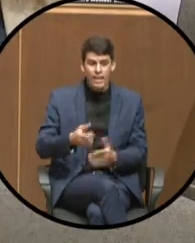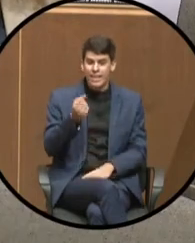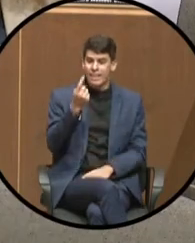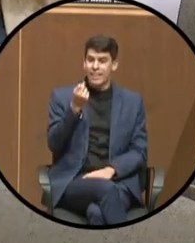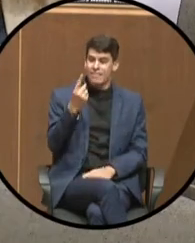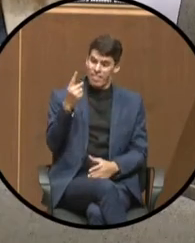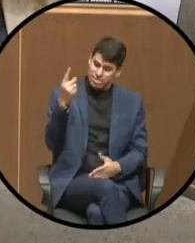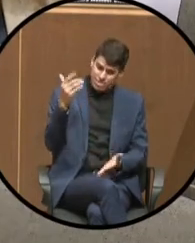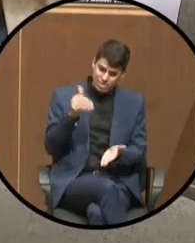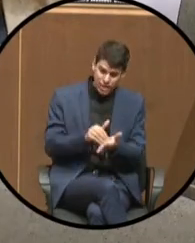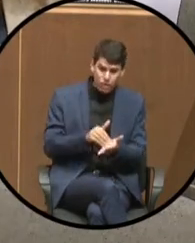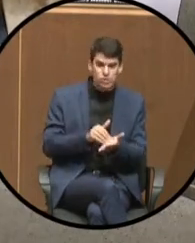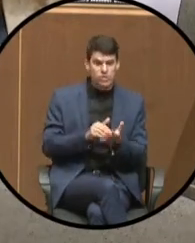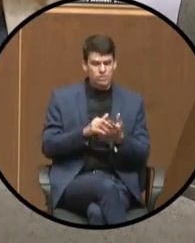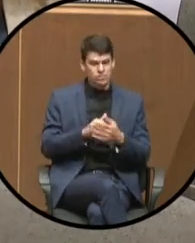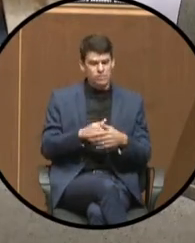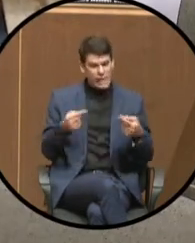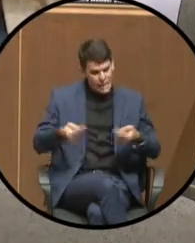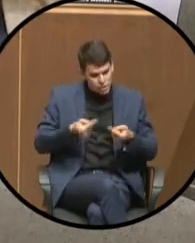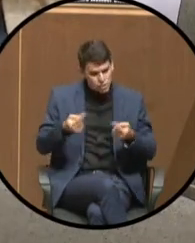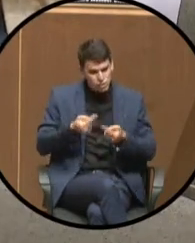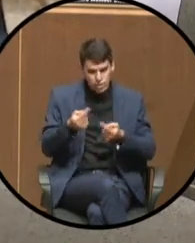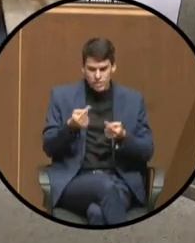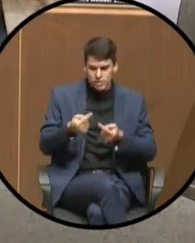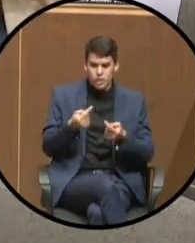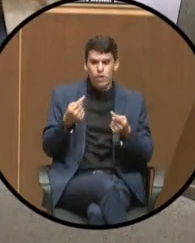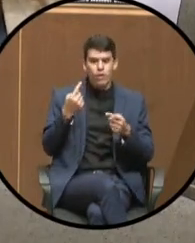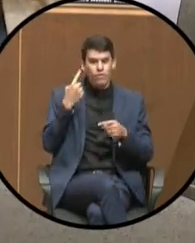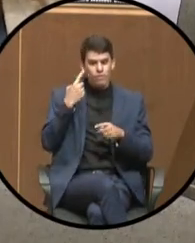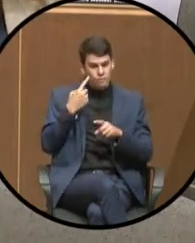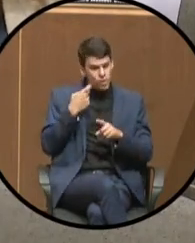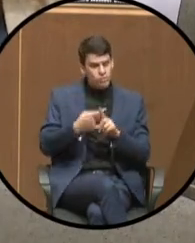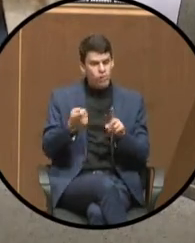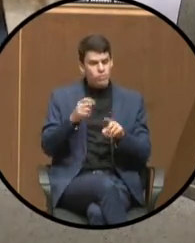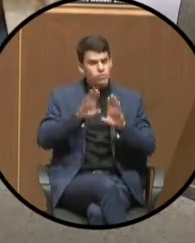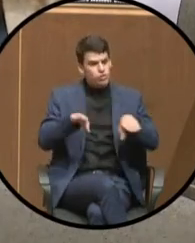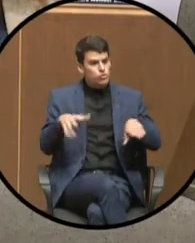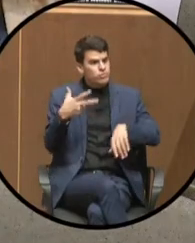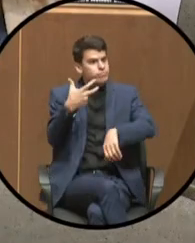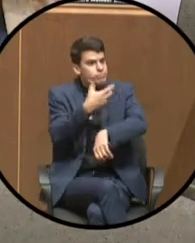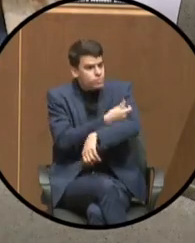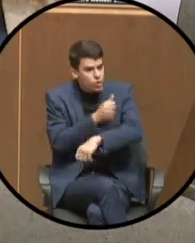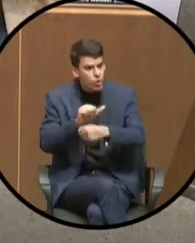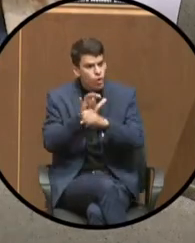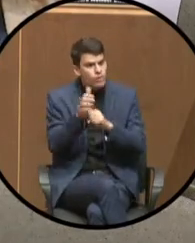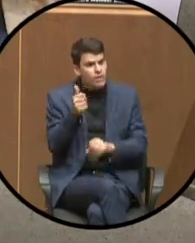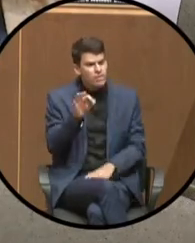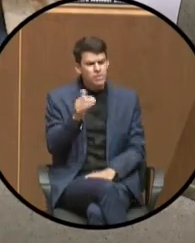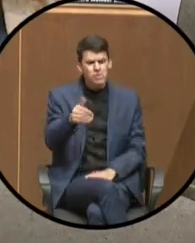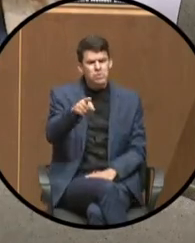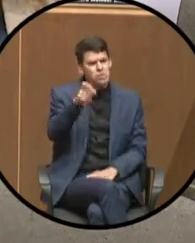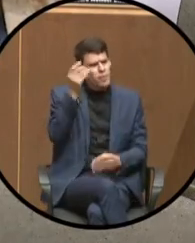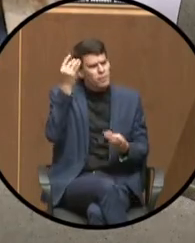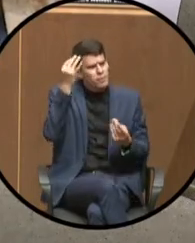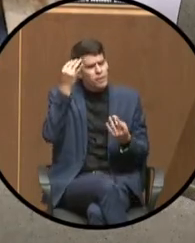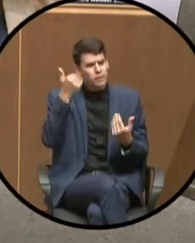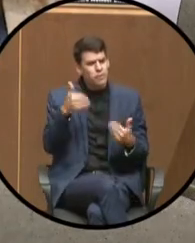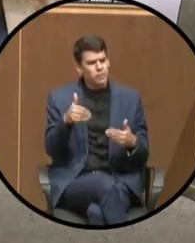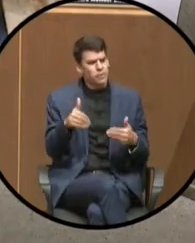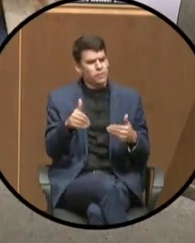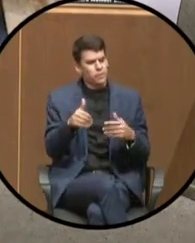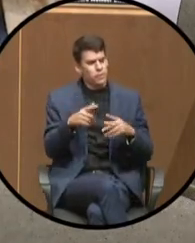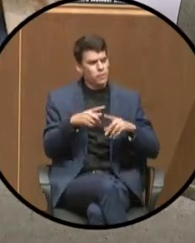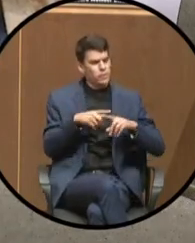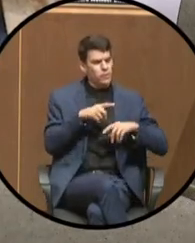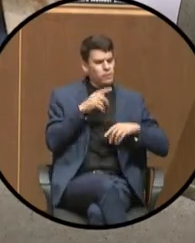in young people ages 12 to 17 following their COVID vaccine. So this should give you pause to encourage it or include it as part of